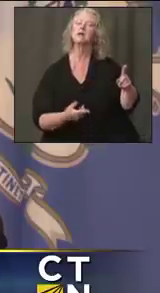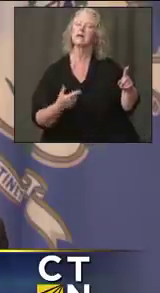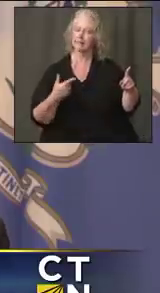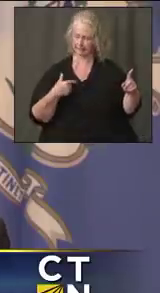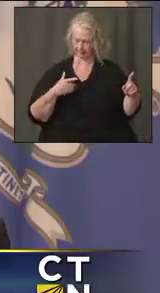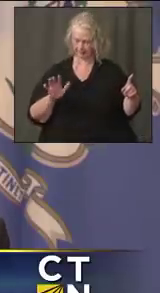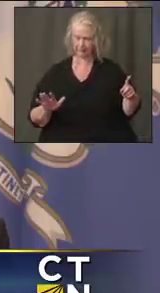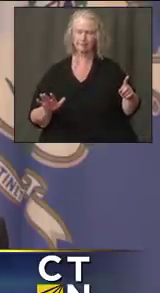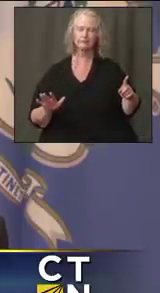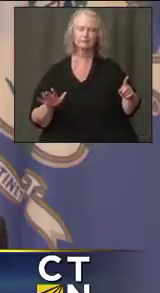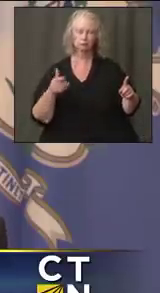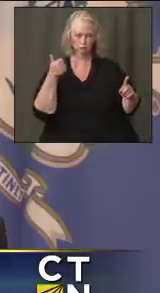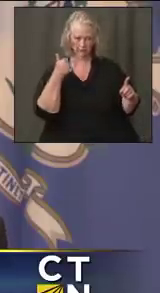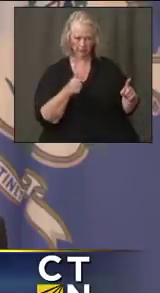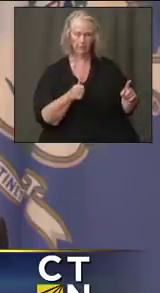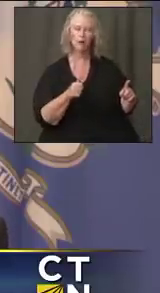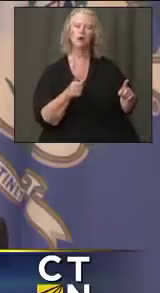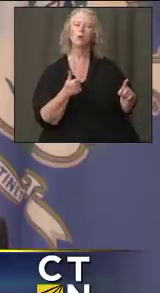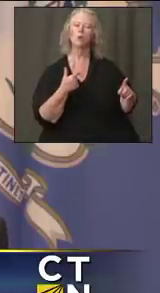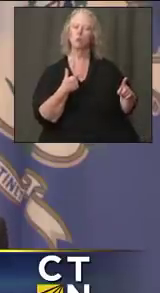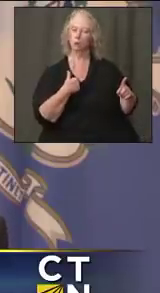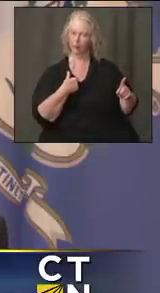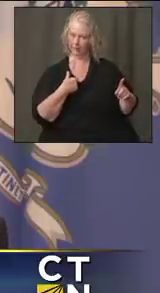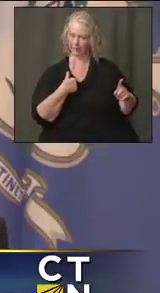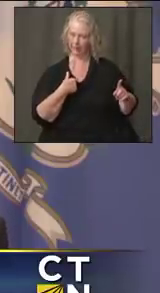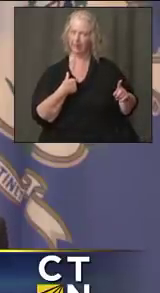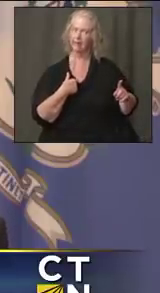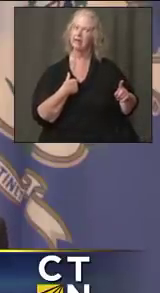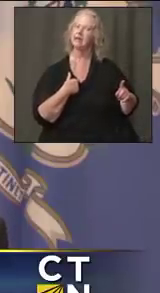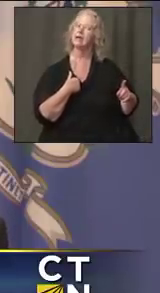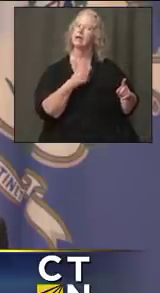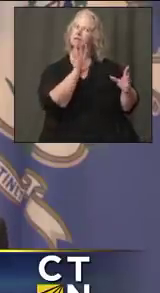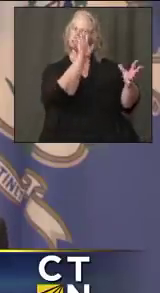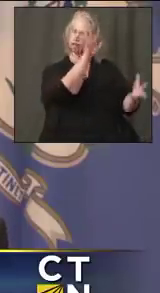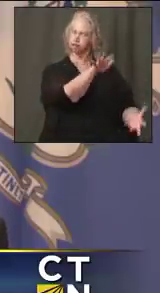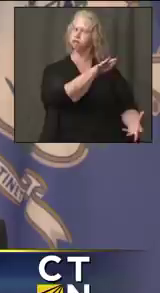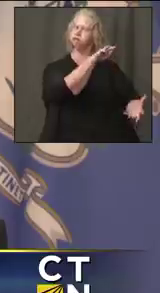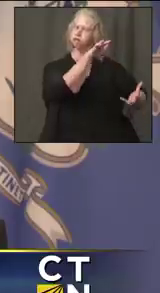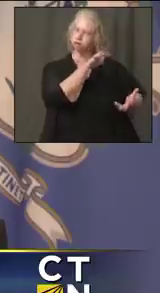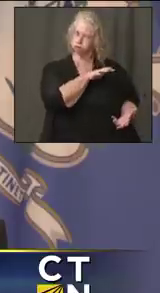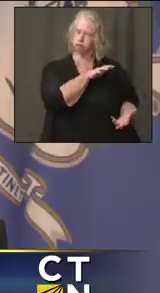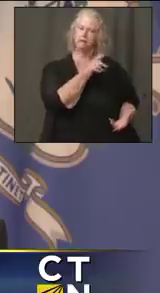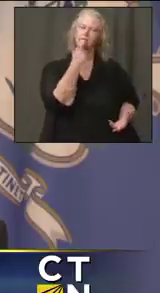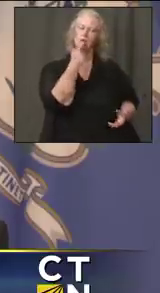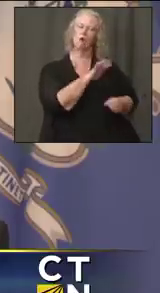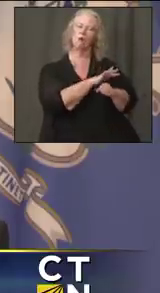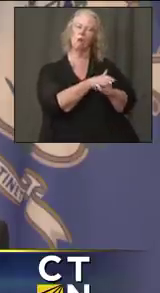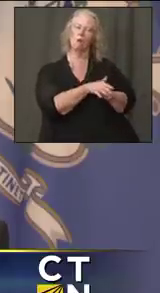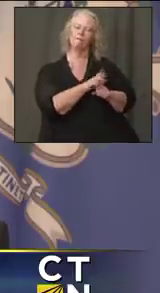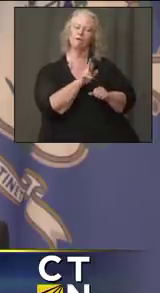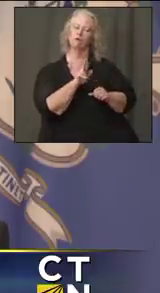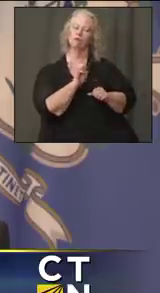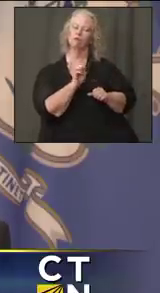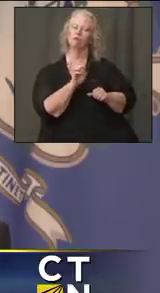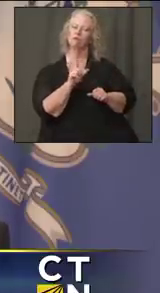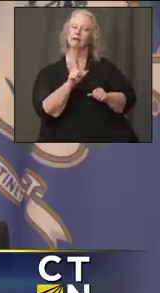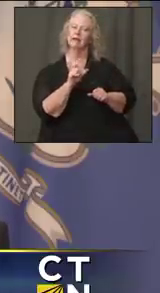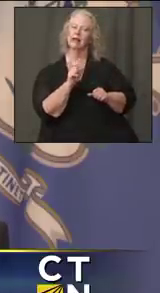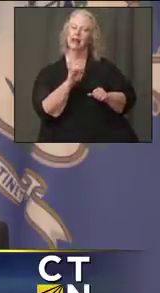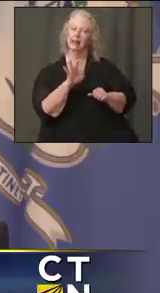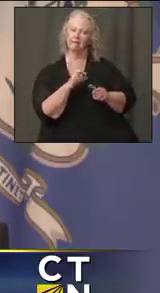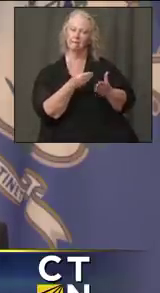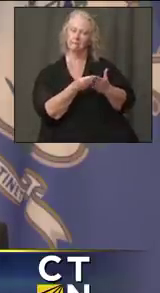As you remember, Paul, we did get a significant amount of money for the COVID relief fund from the federal government that goes